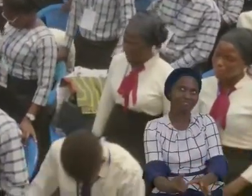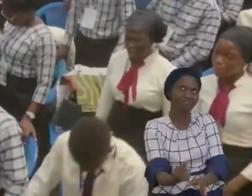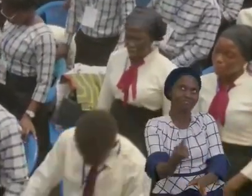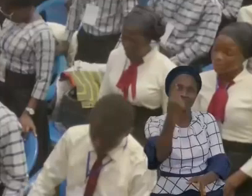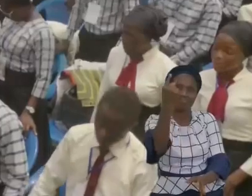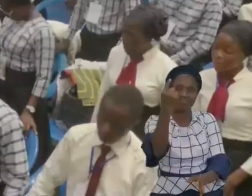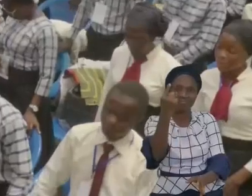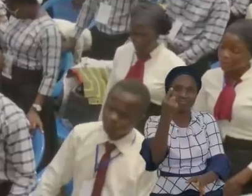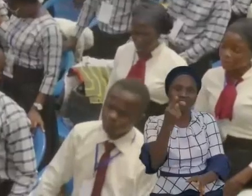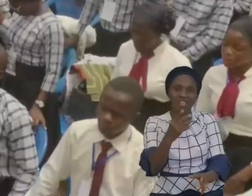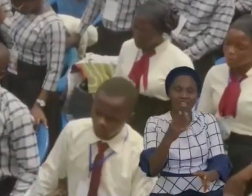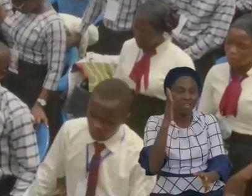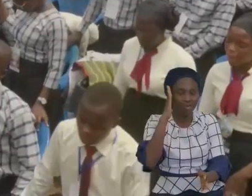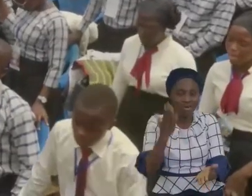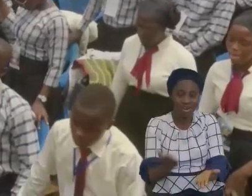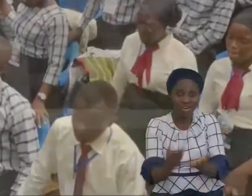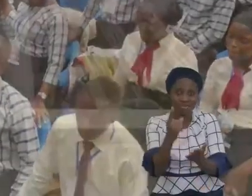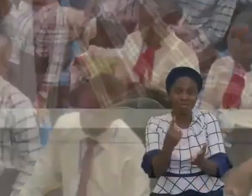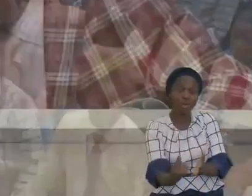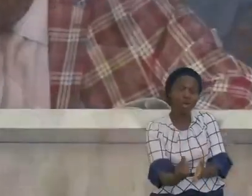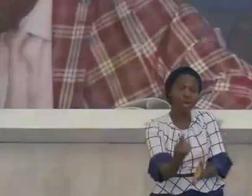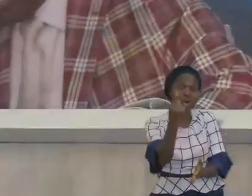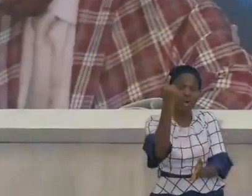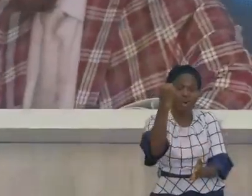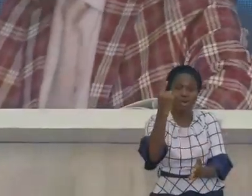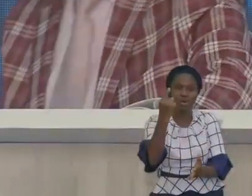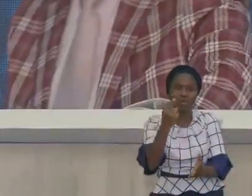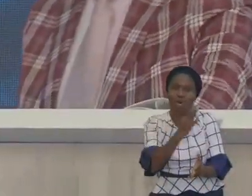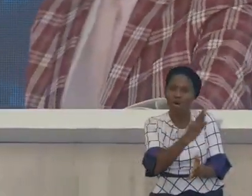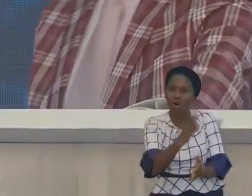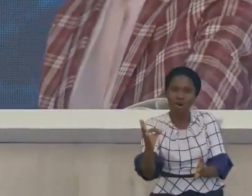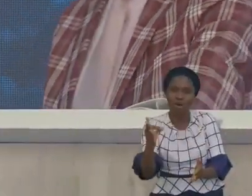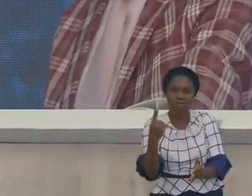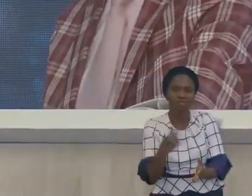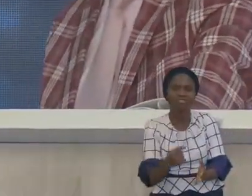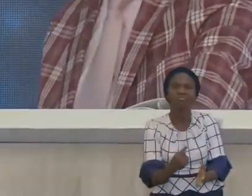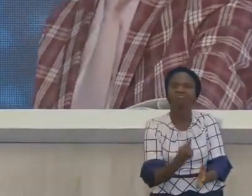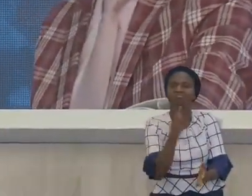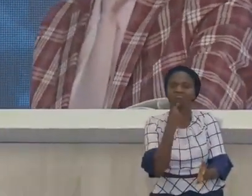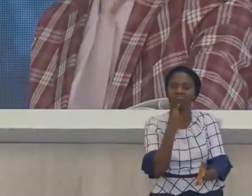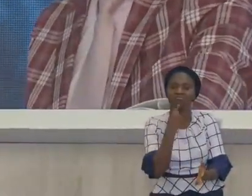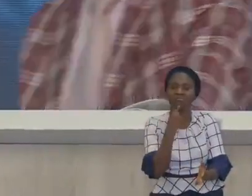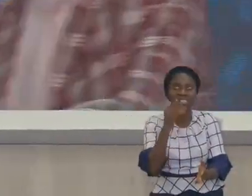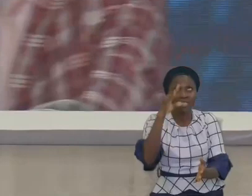It lifts you up from that despair in life.